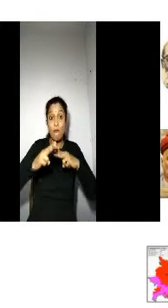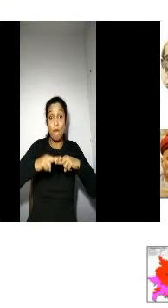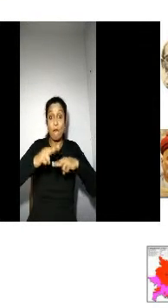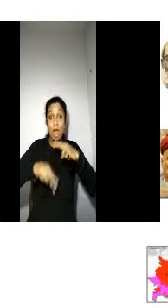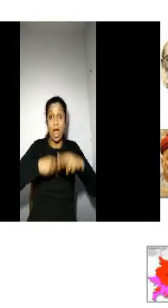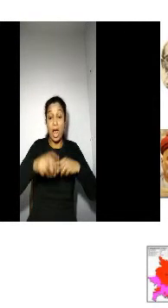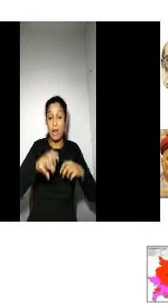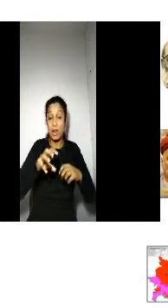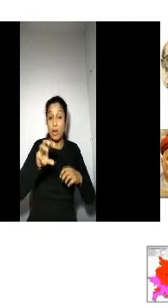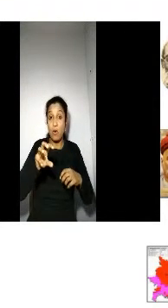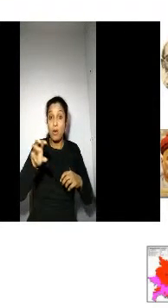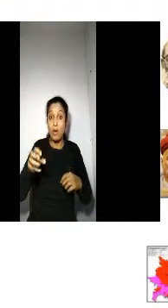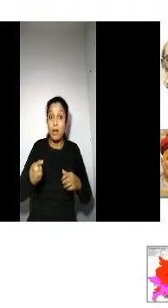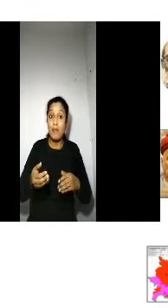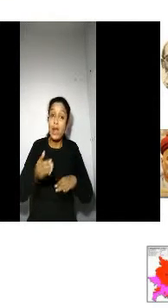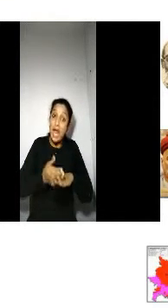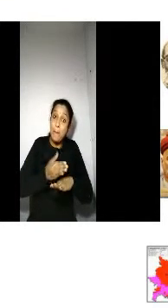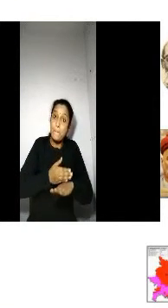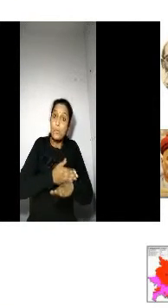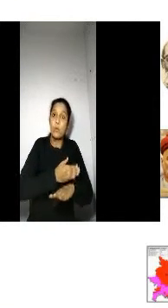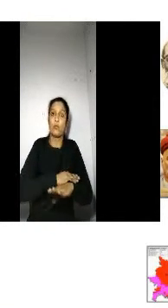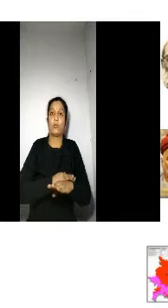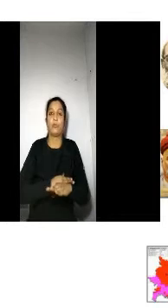Asked for